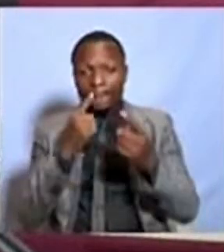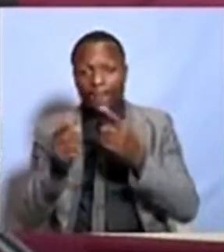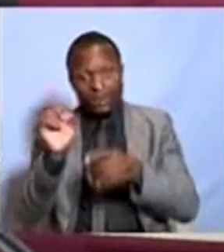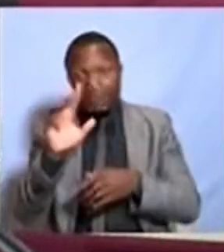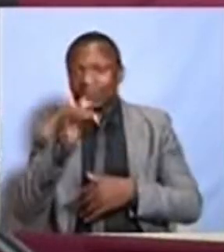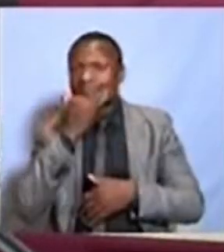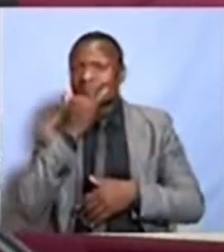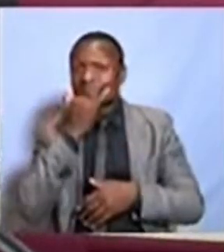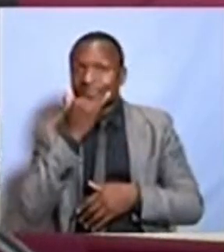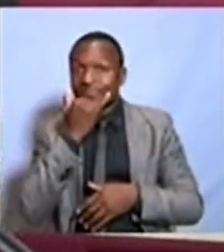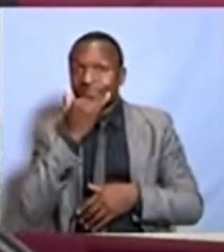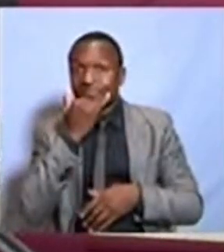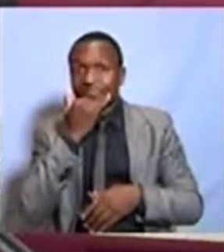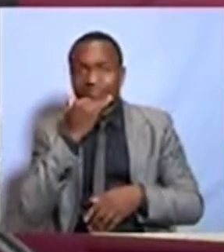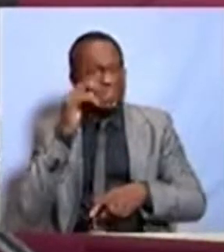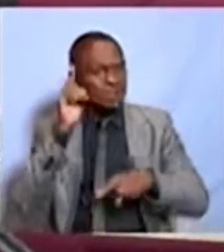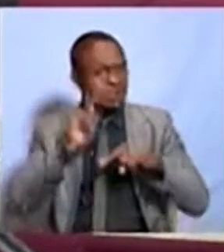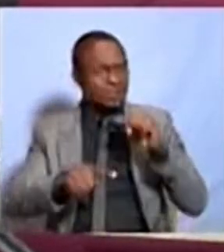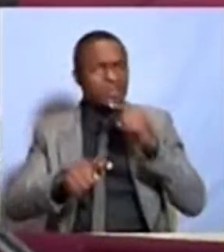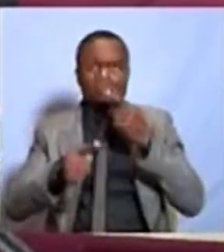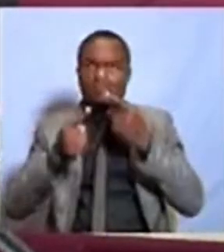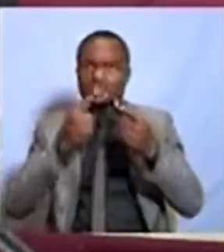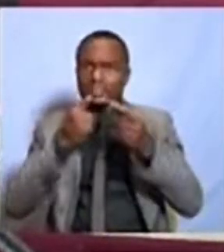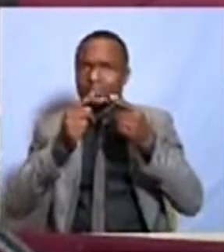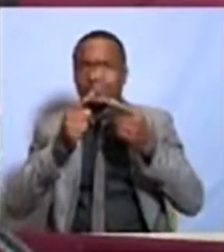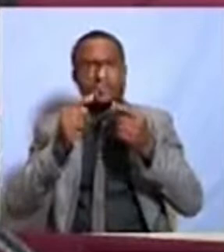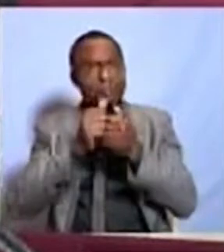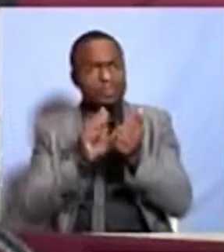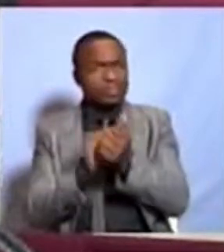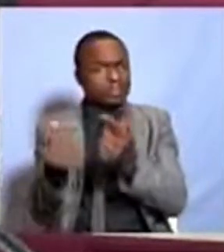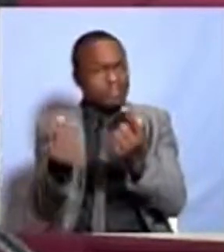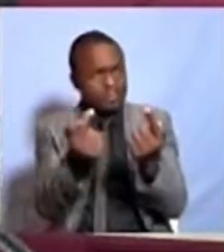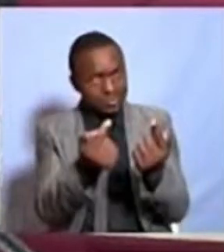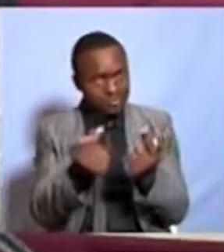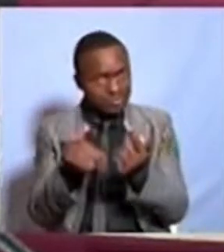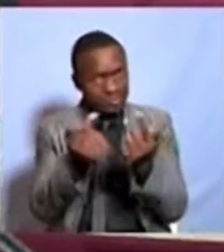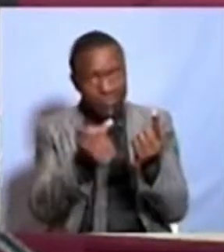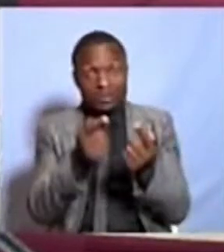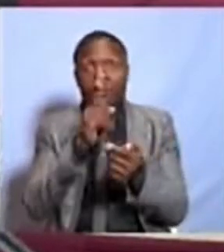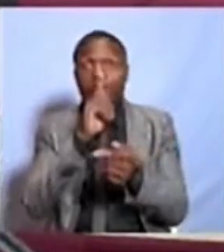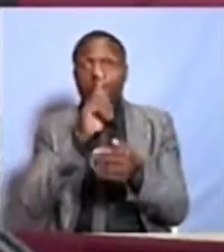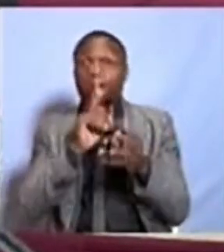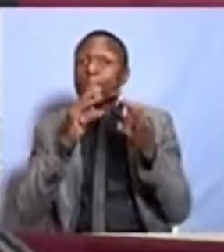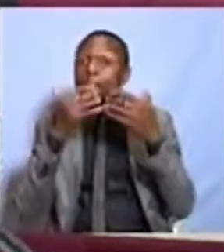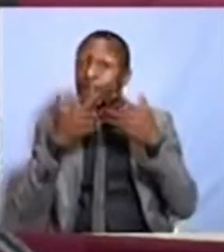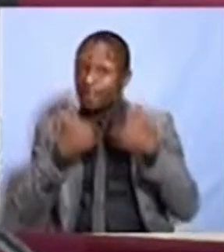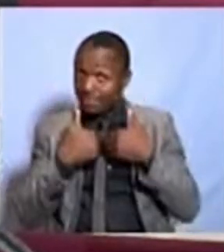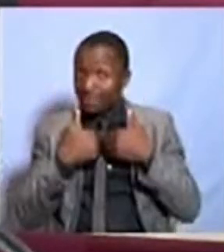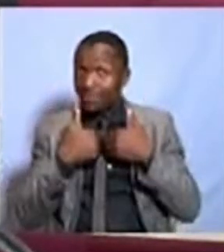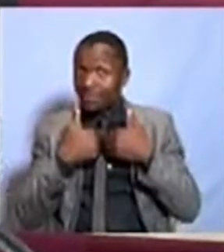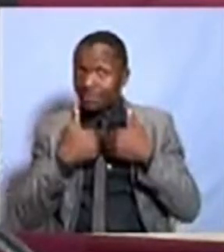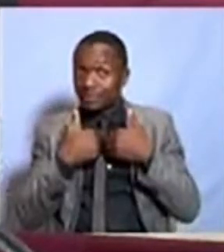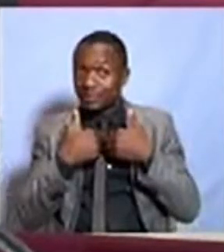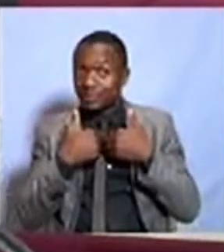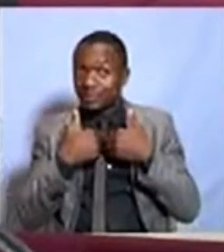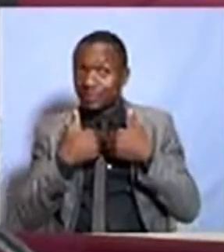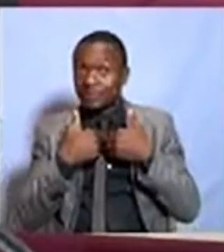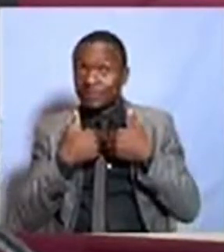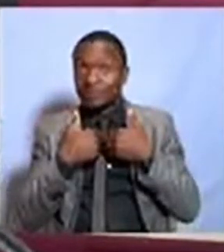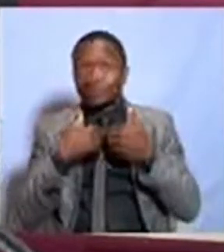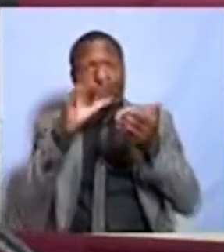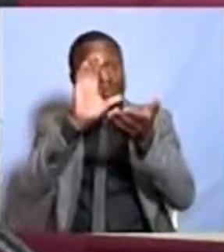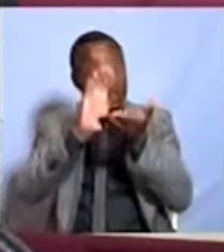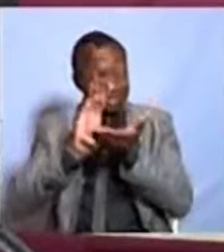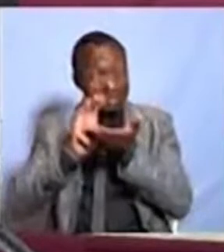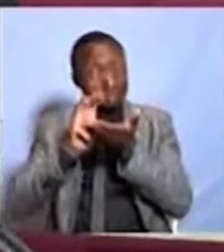gone on, we can't speak to situations in silos. We have a huge debt burden that we have been trying to grapple with,